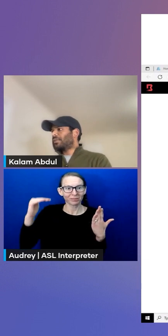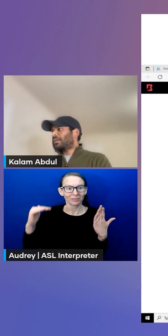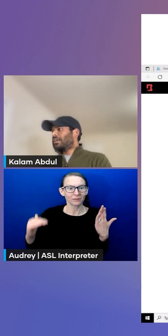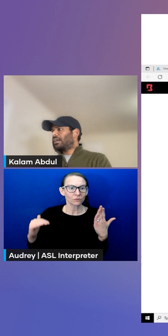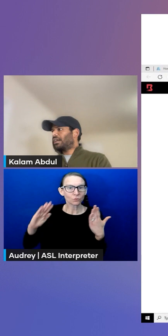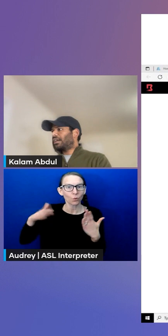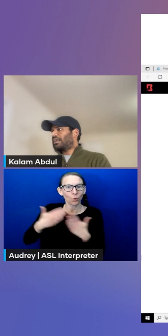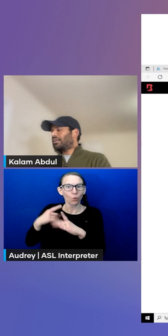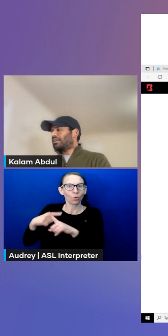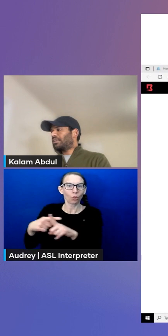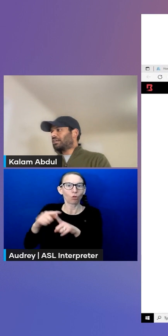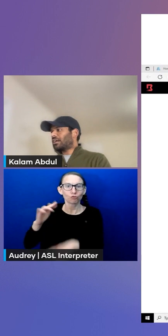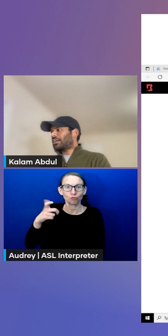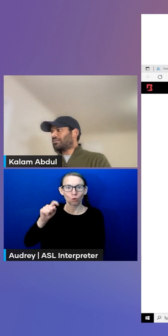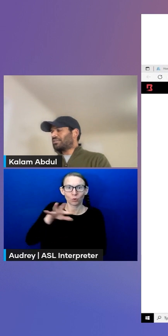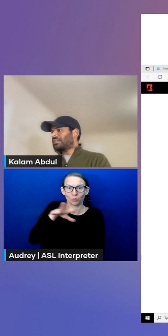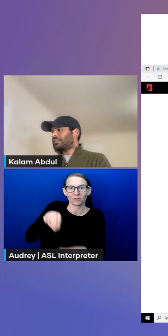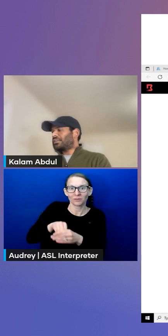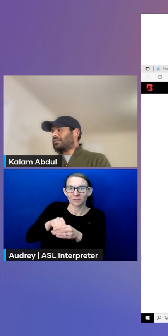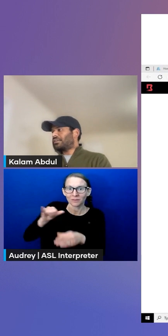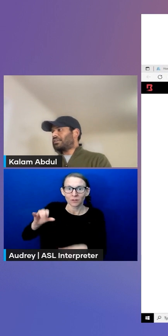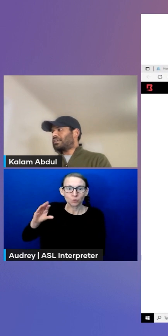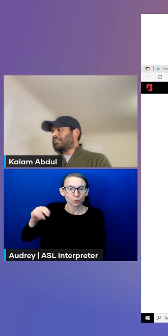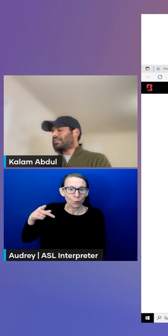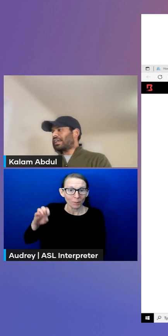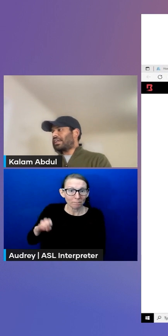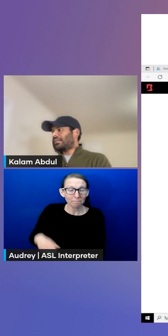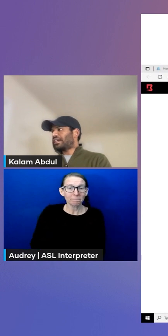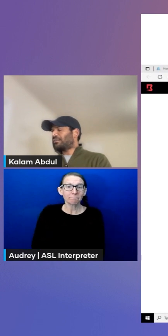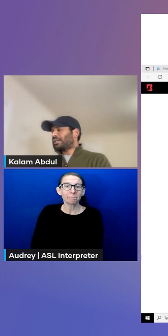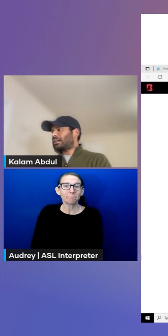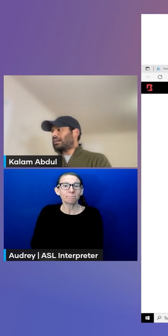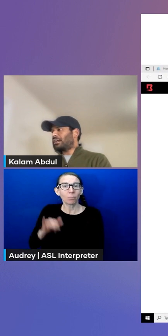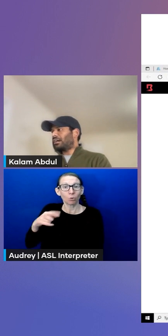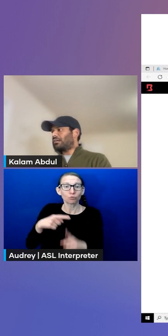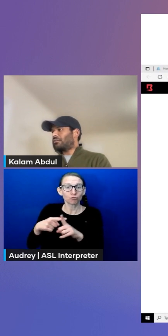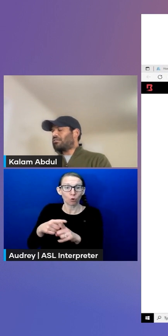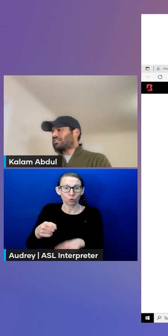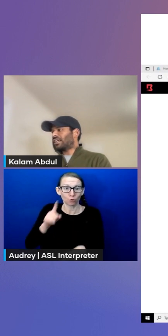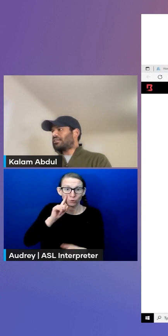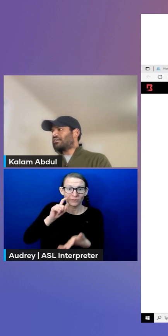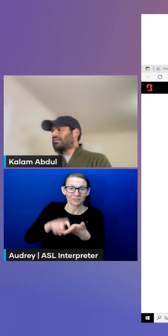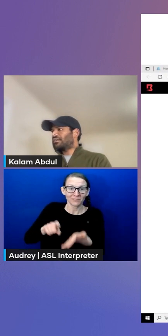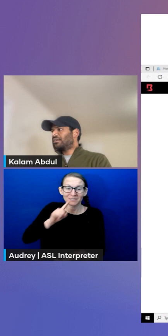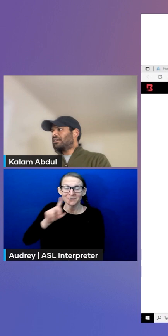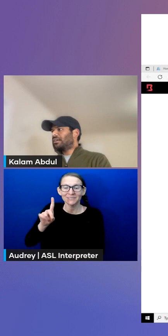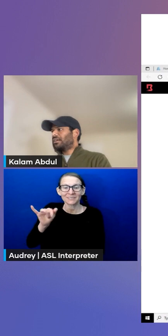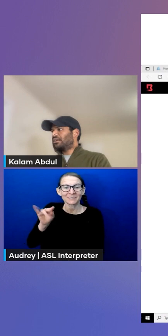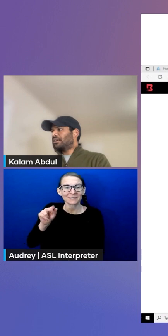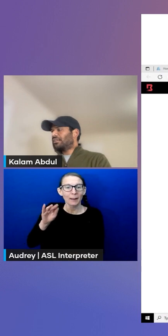scope, and the target you see is a dynamic host set.